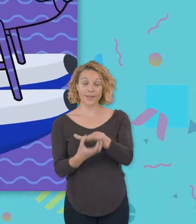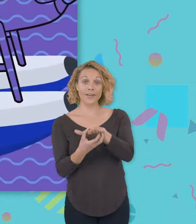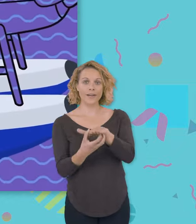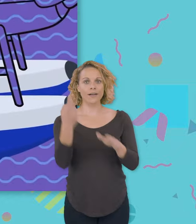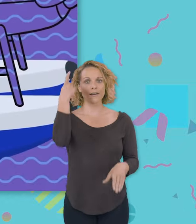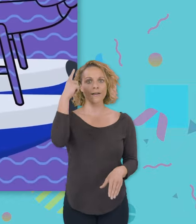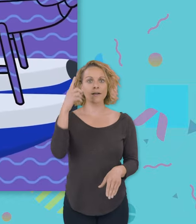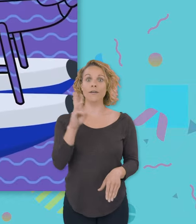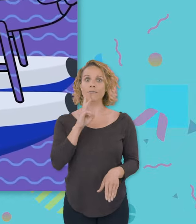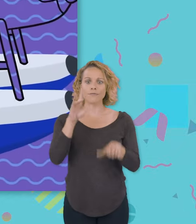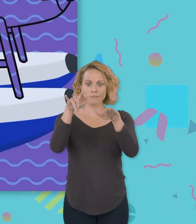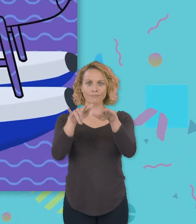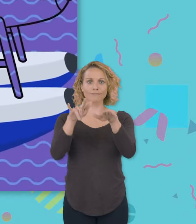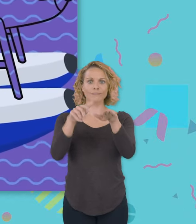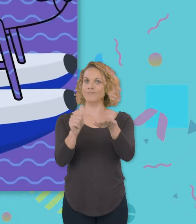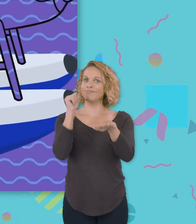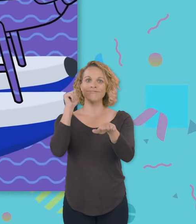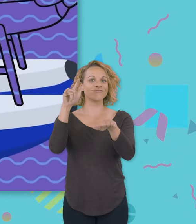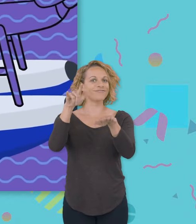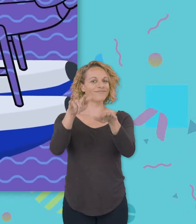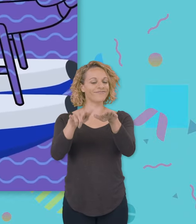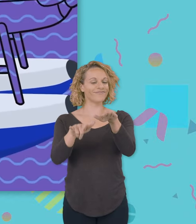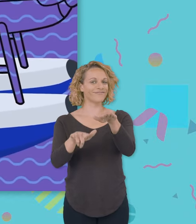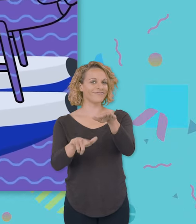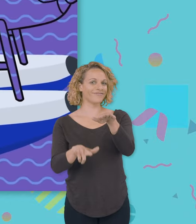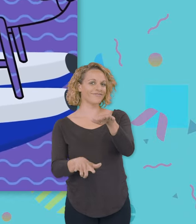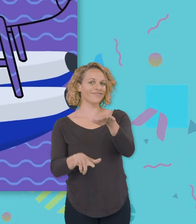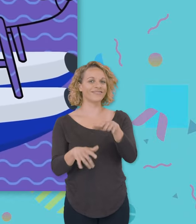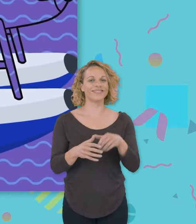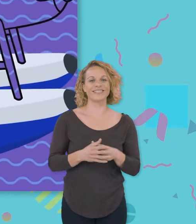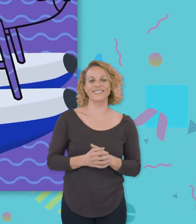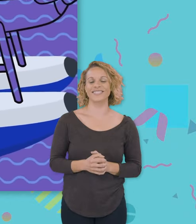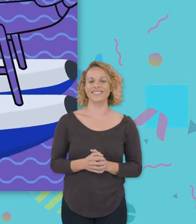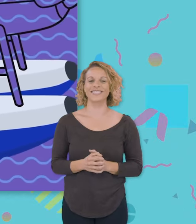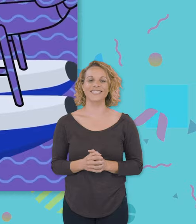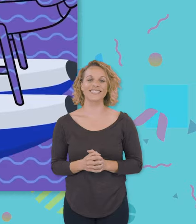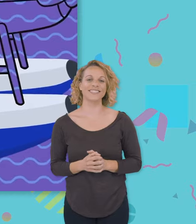And afloat on the bottom so on water it doesn't sink.